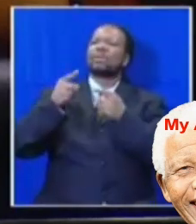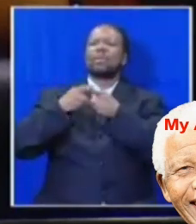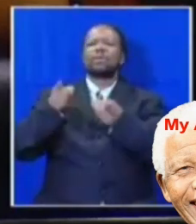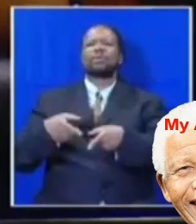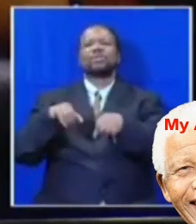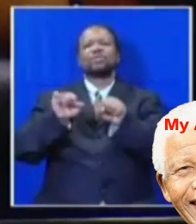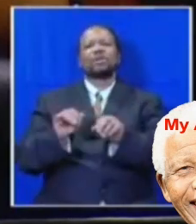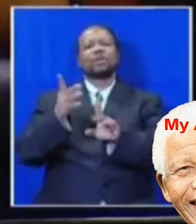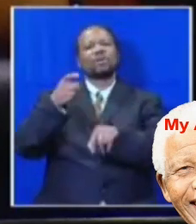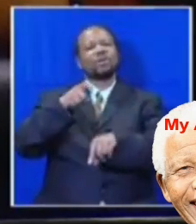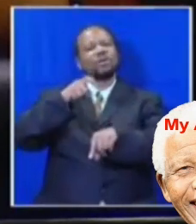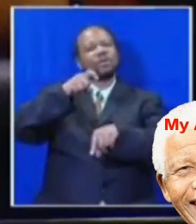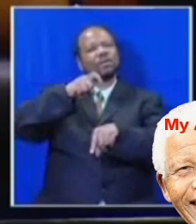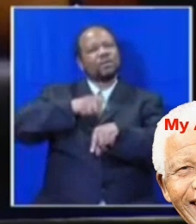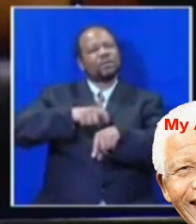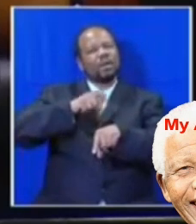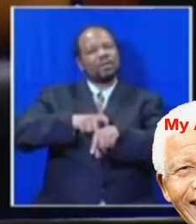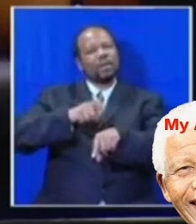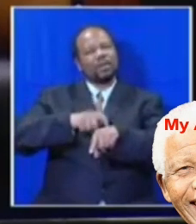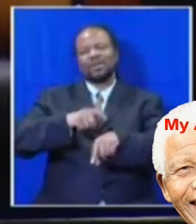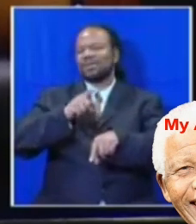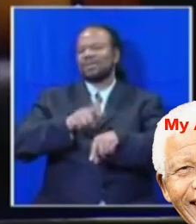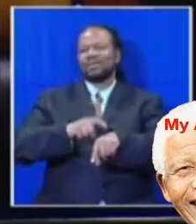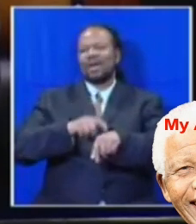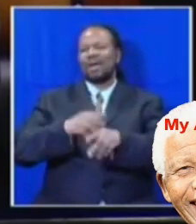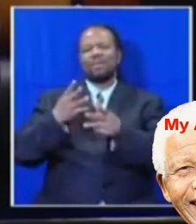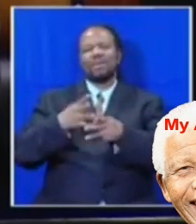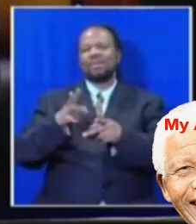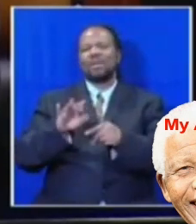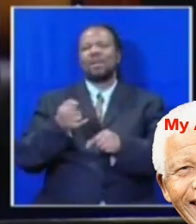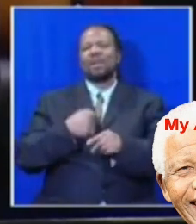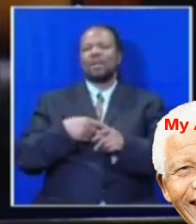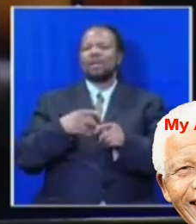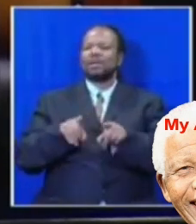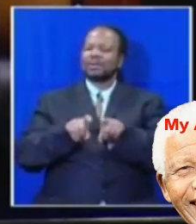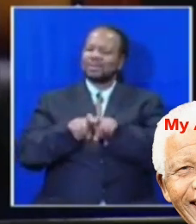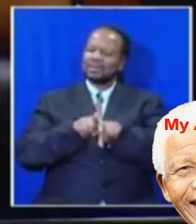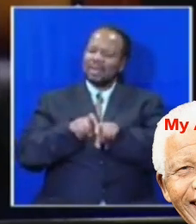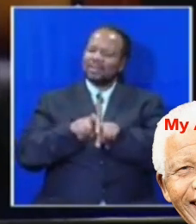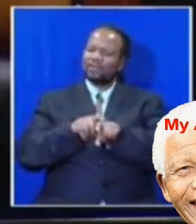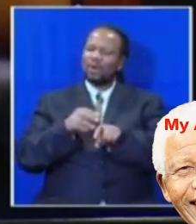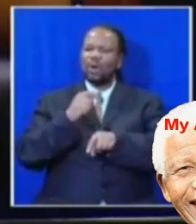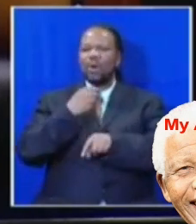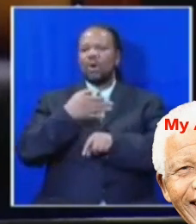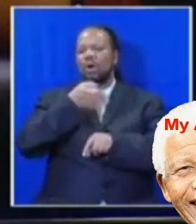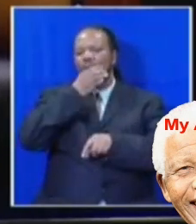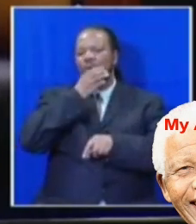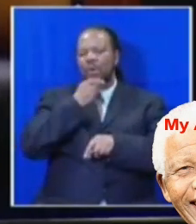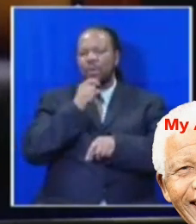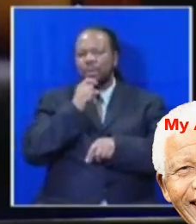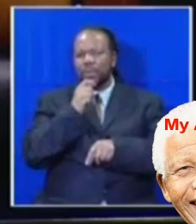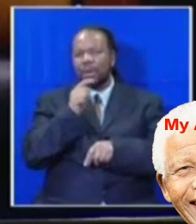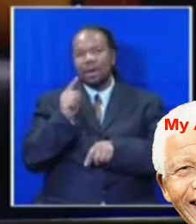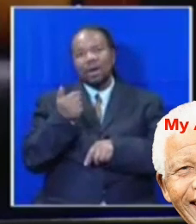it's time we bring a breathalyzer inside this Honourable house. member, that's not a point of order. Because some members from the other